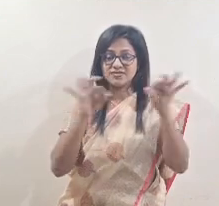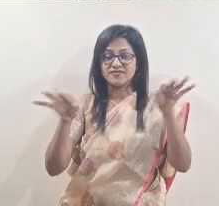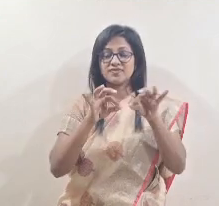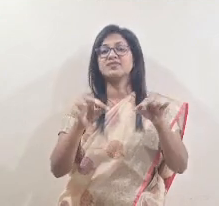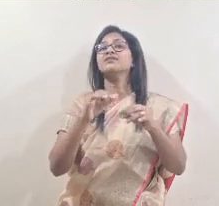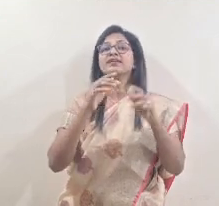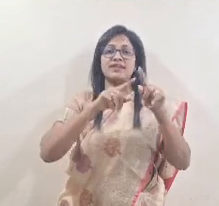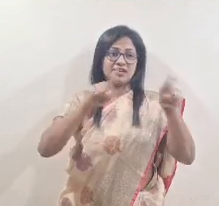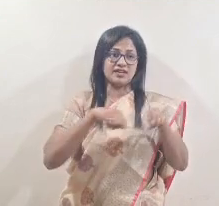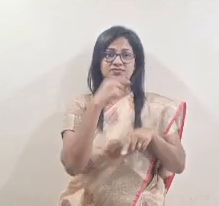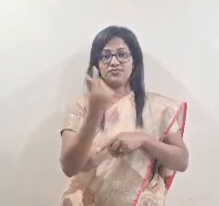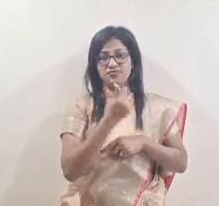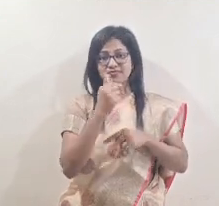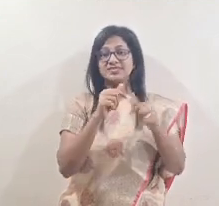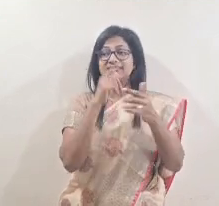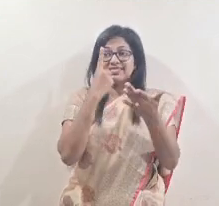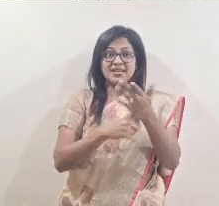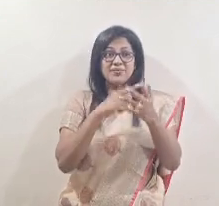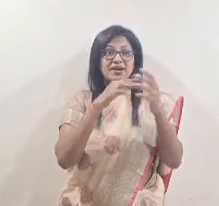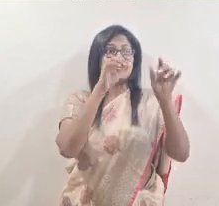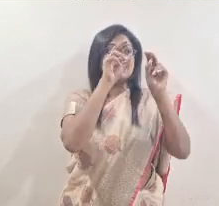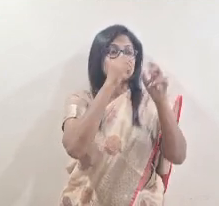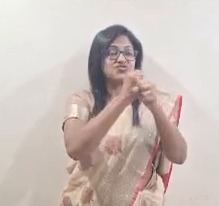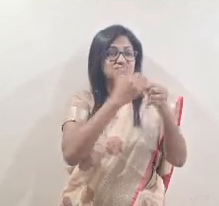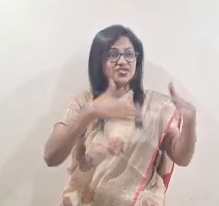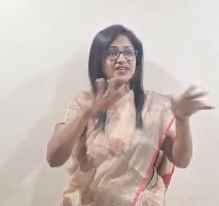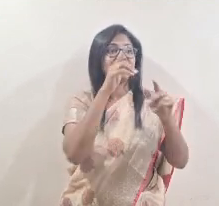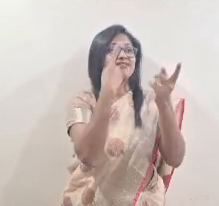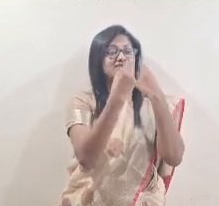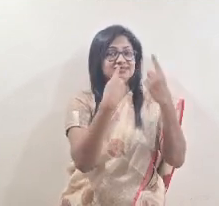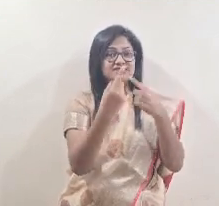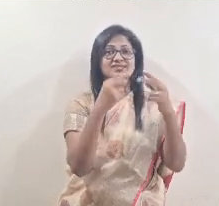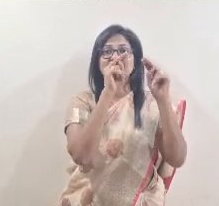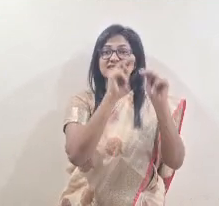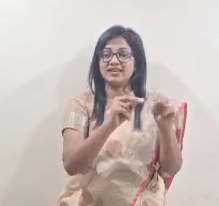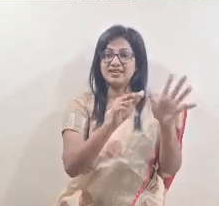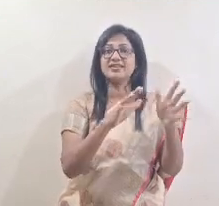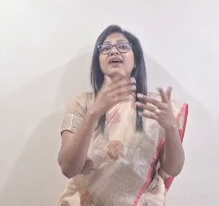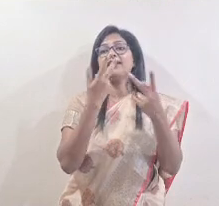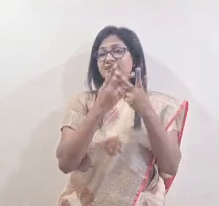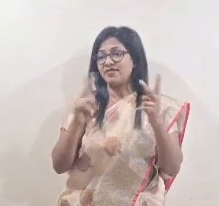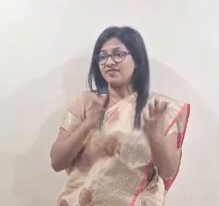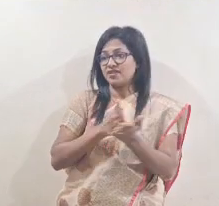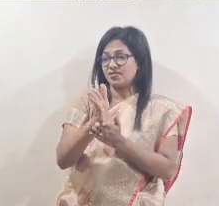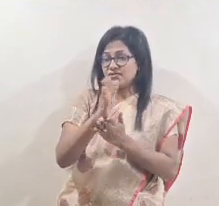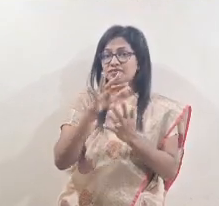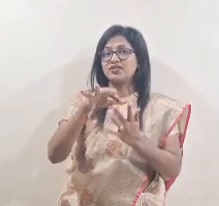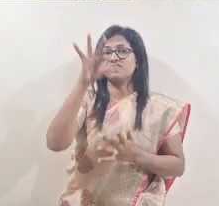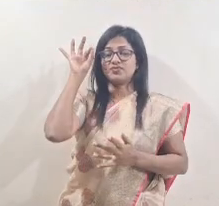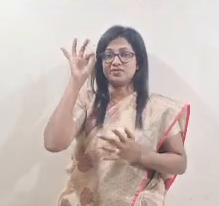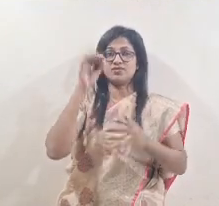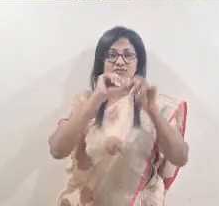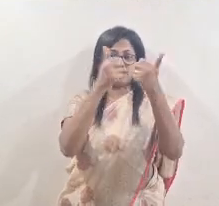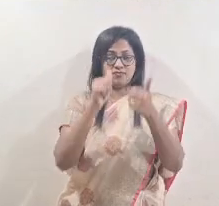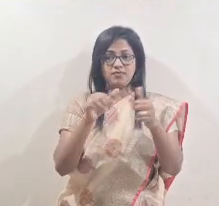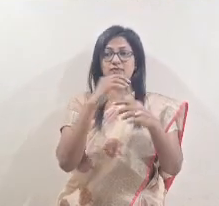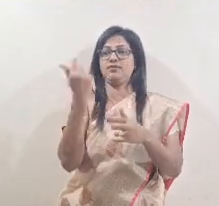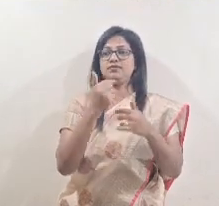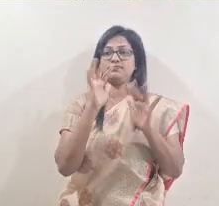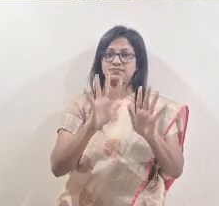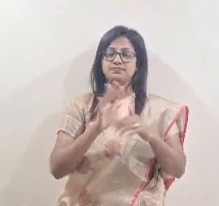In demand assessment, I looked into the general demand assessment factors and the different mode choice models that are used at